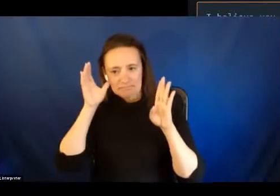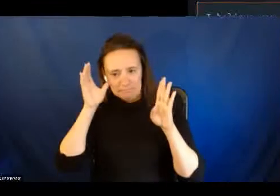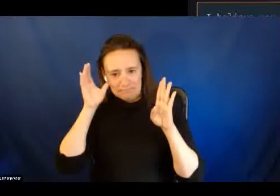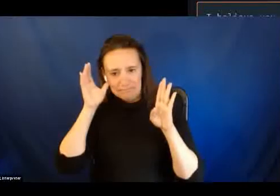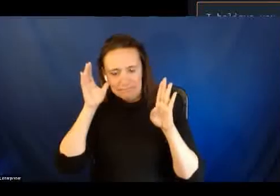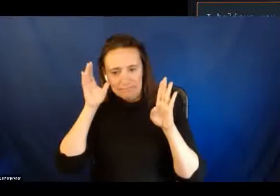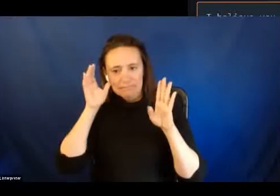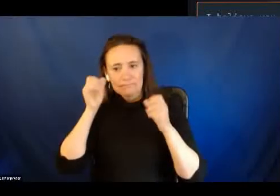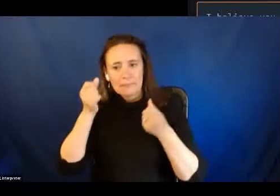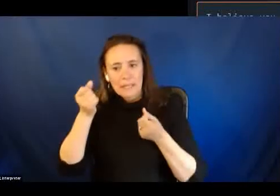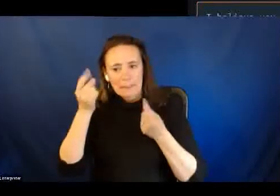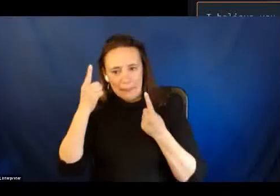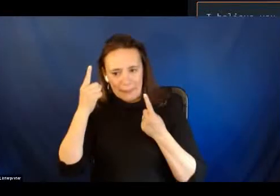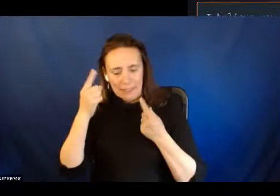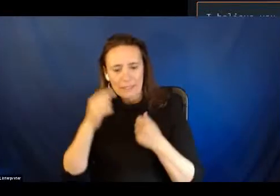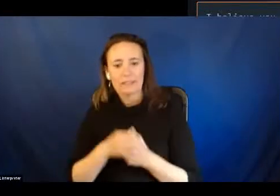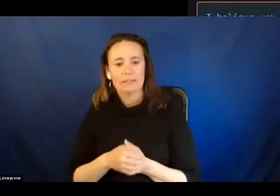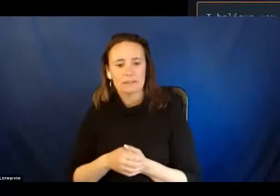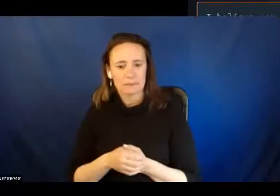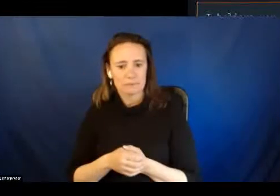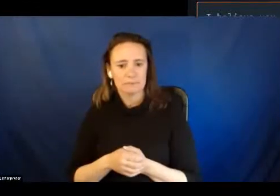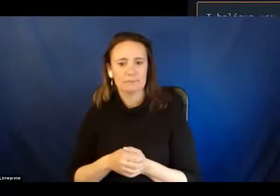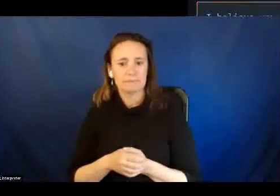talk about what's on their mind.